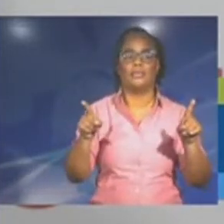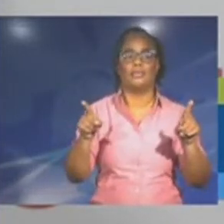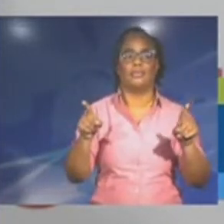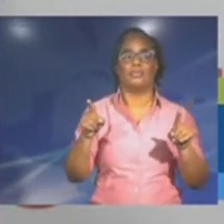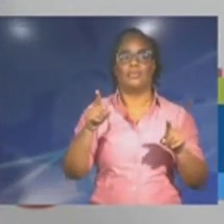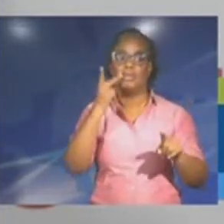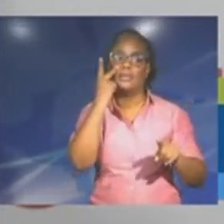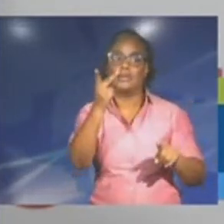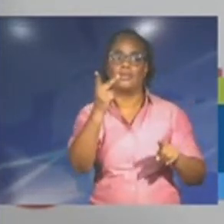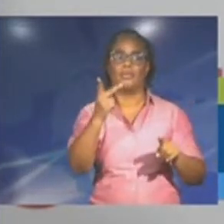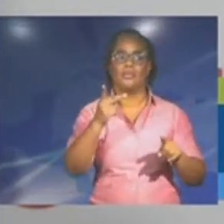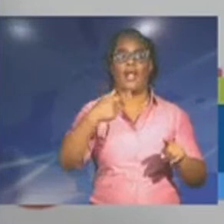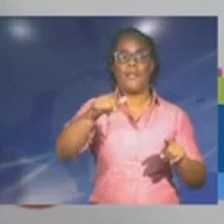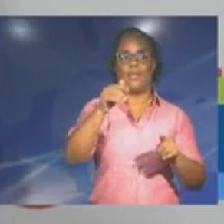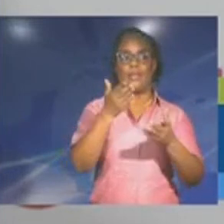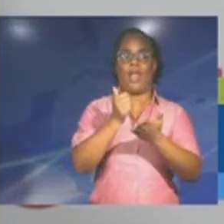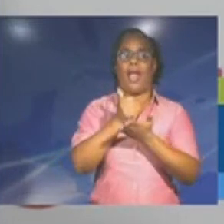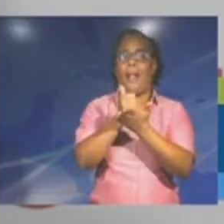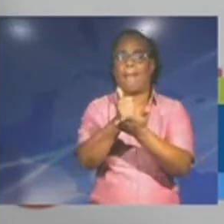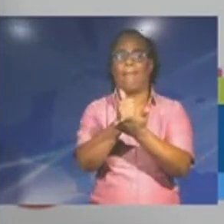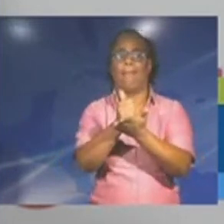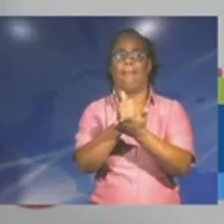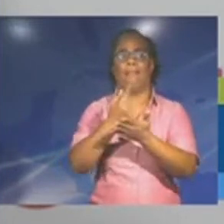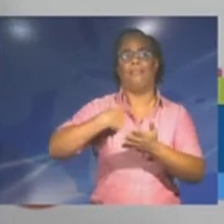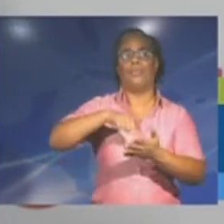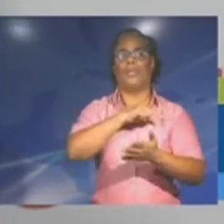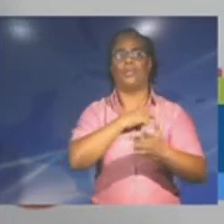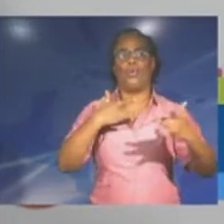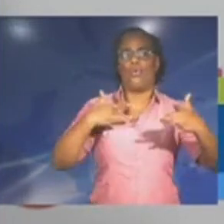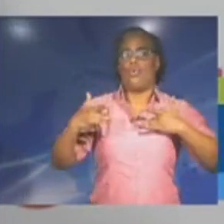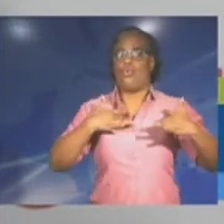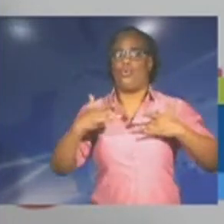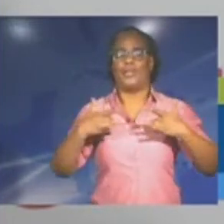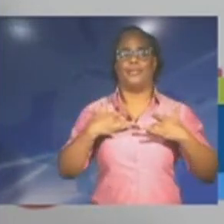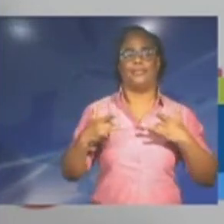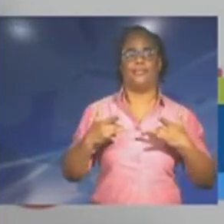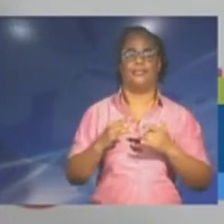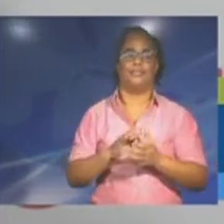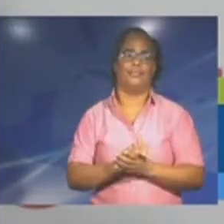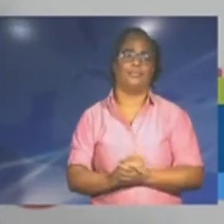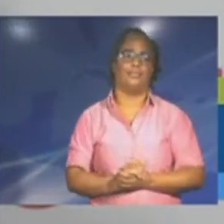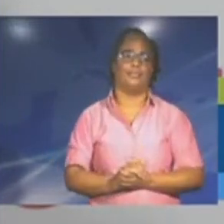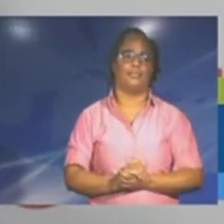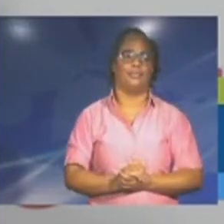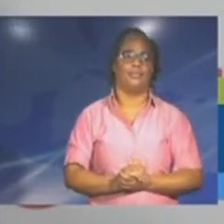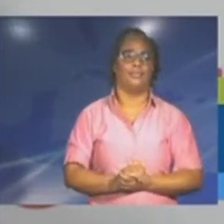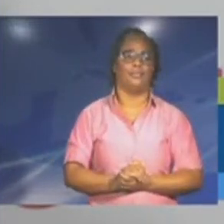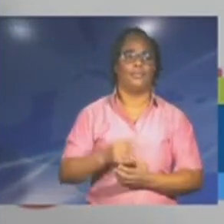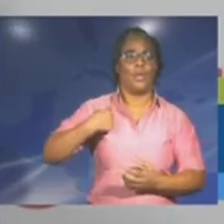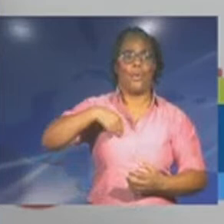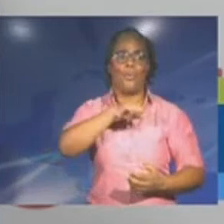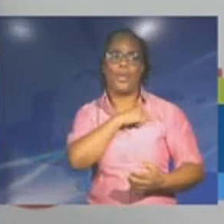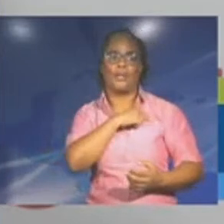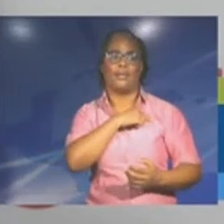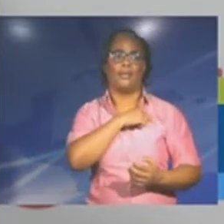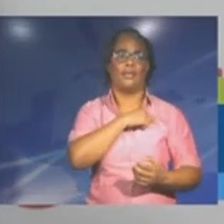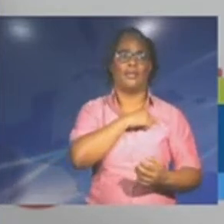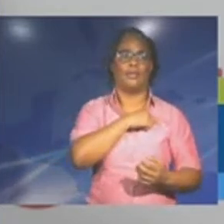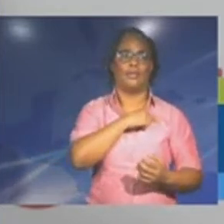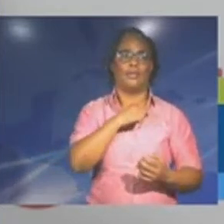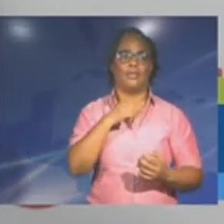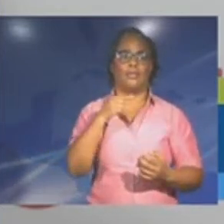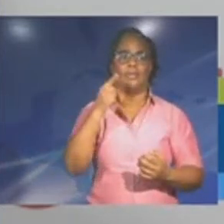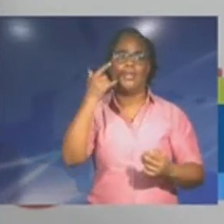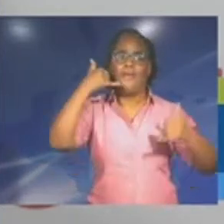last update I had from Nurse Sukchan is that we have more or less closed that gap, because we did a lot of phone